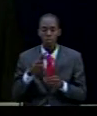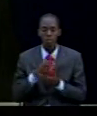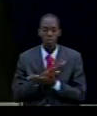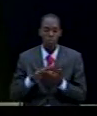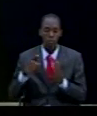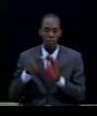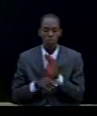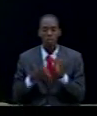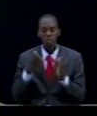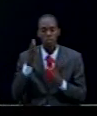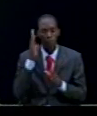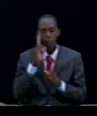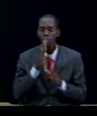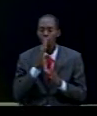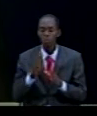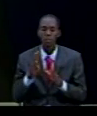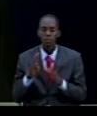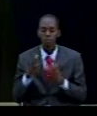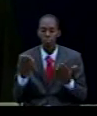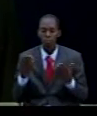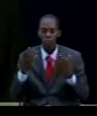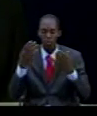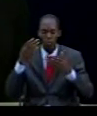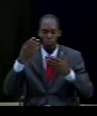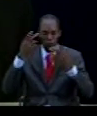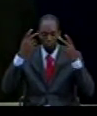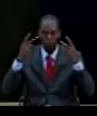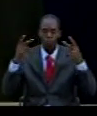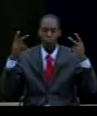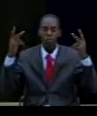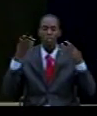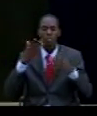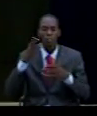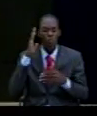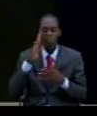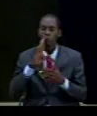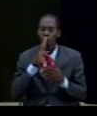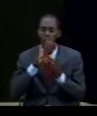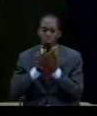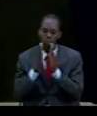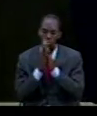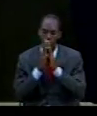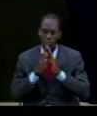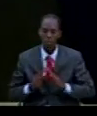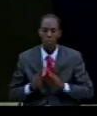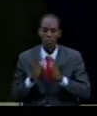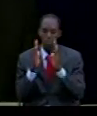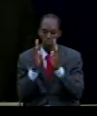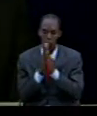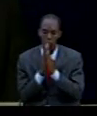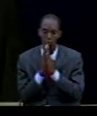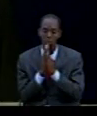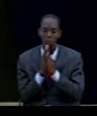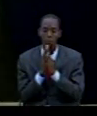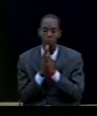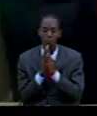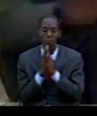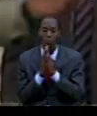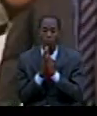progress. All around progress, there will be peace. Pray.